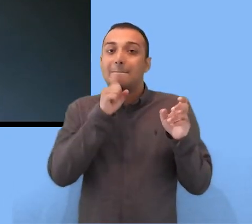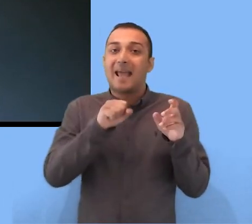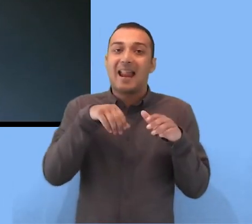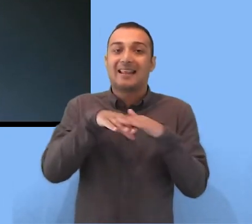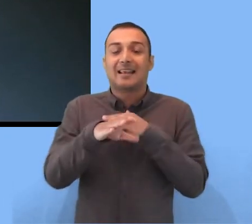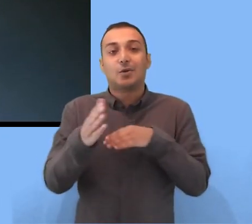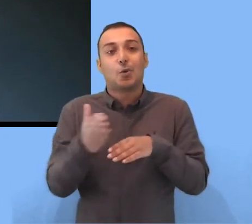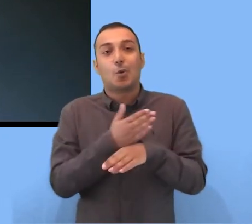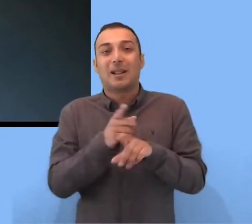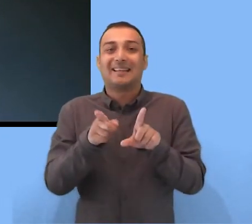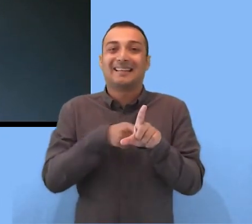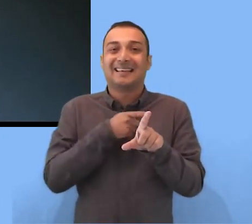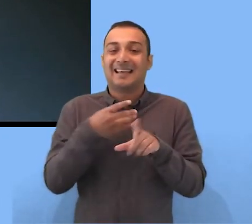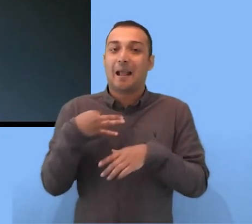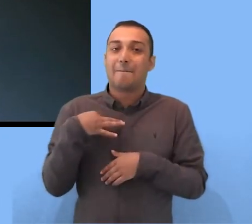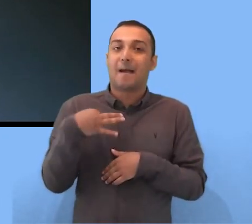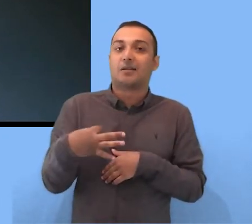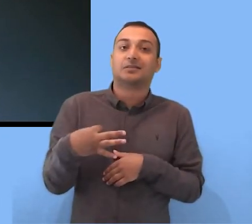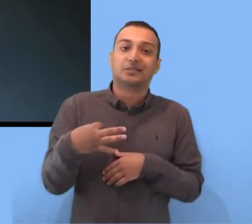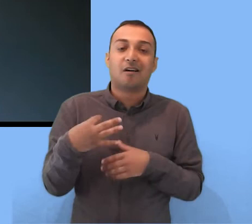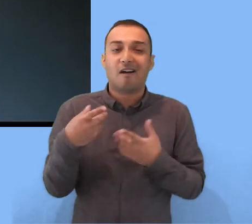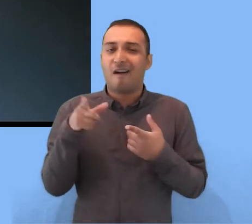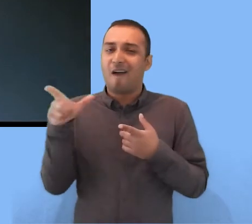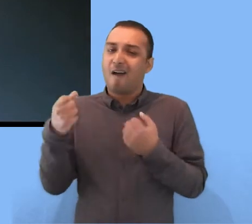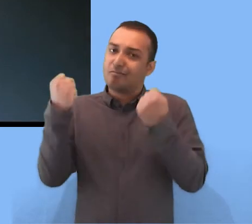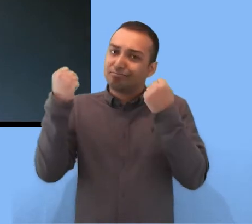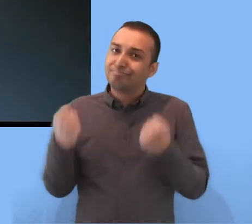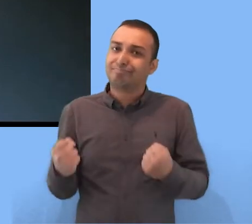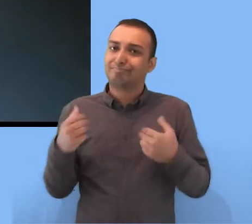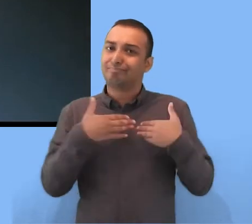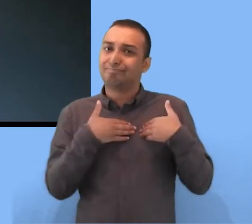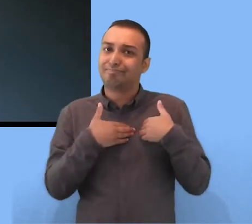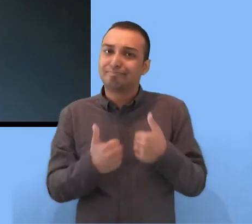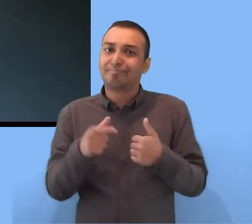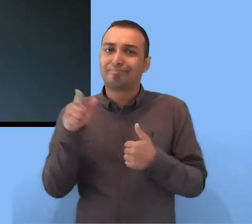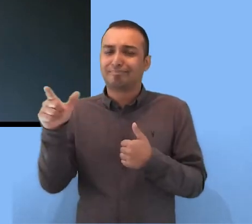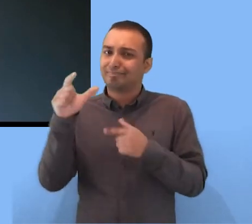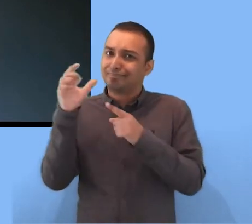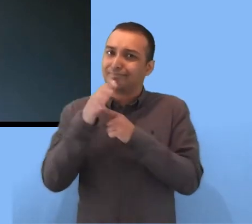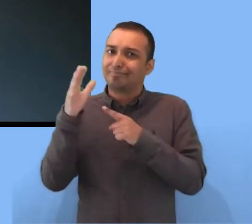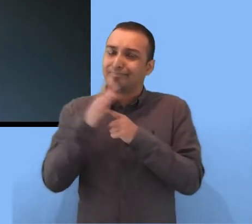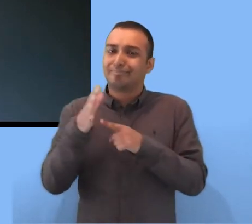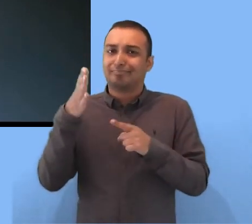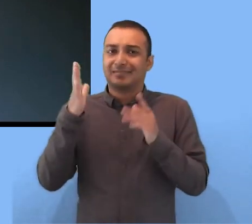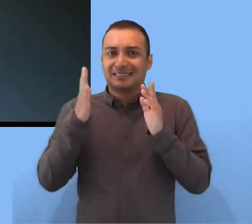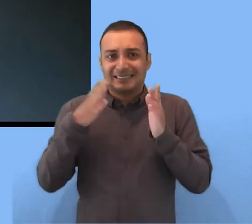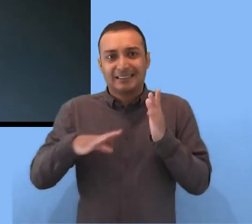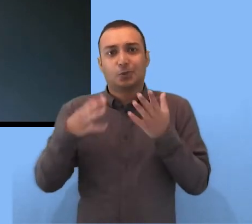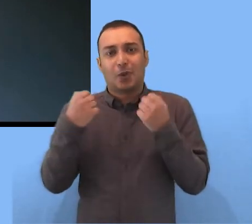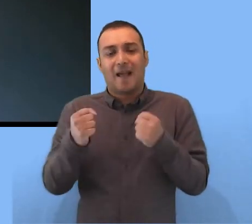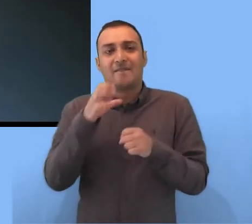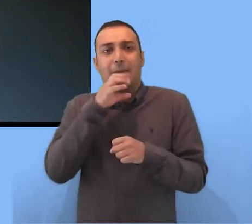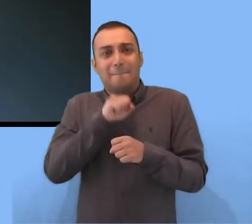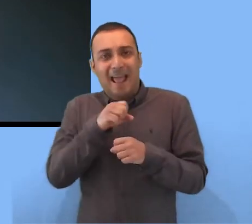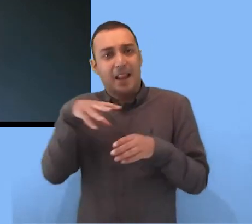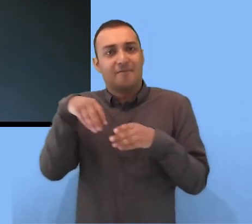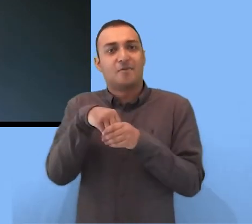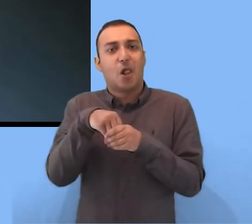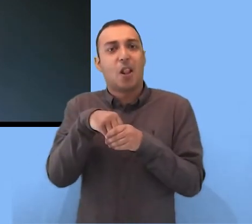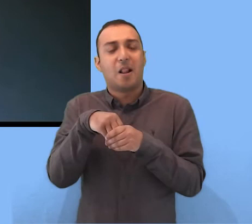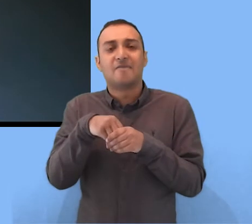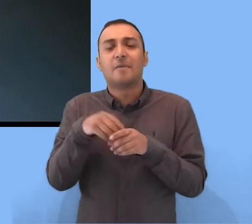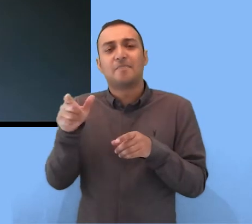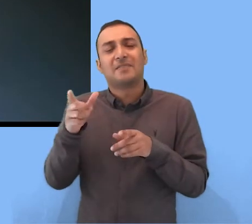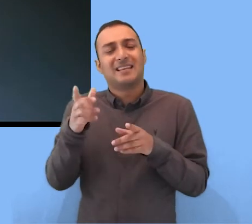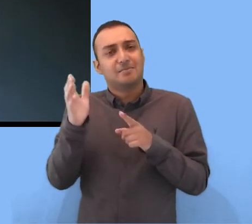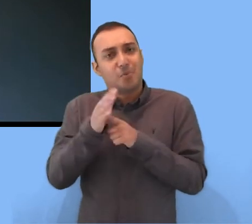He's passionate about the early years, and he stresses the importance of having men in the early years and the importance of having a balanced, diverse,